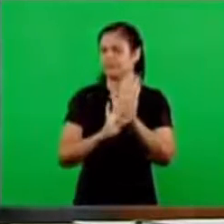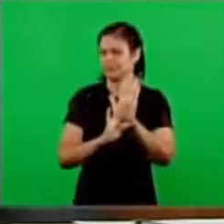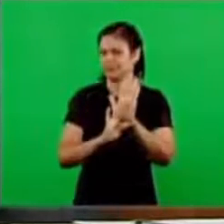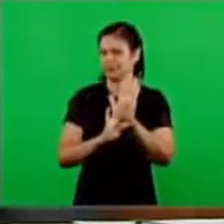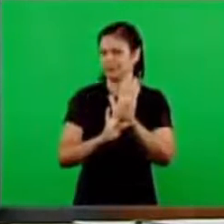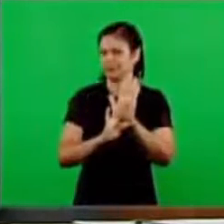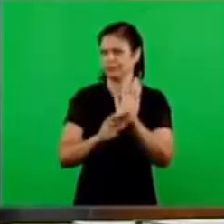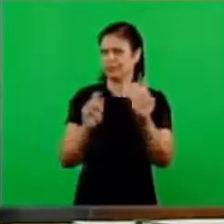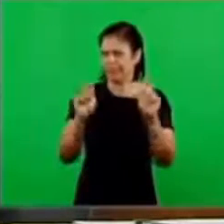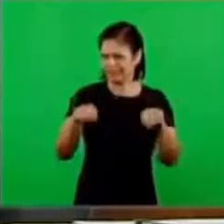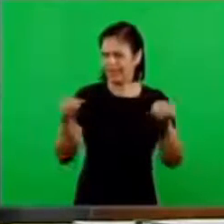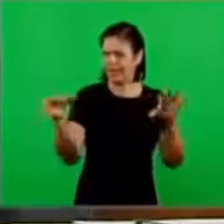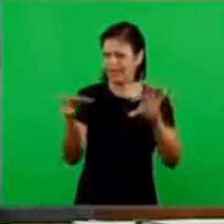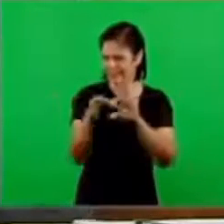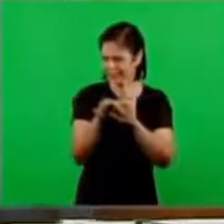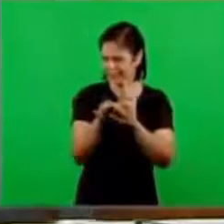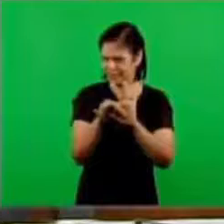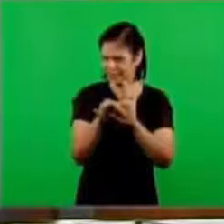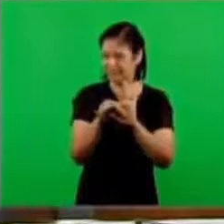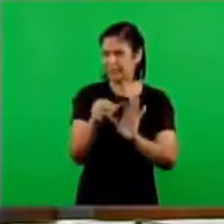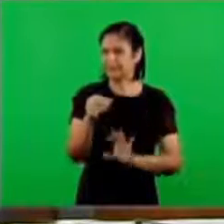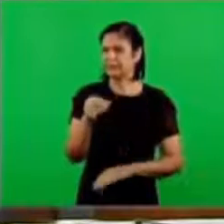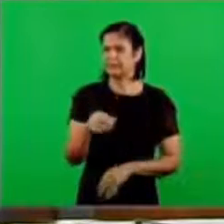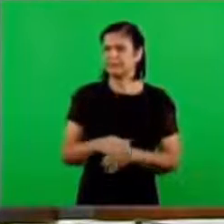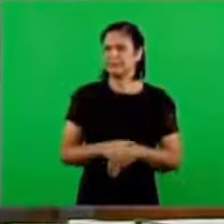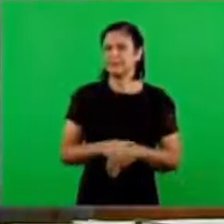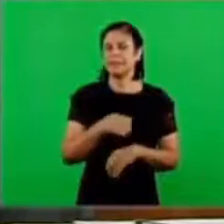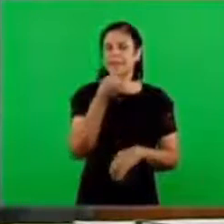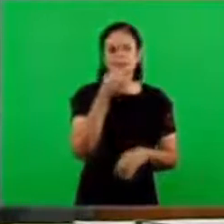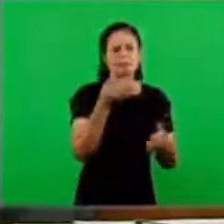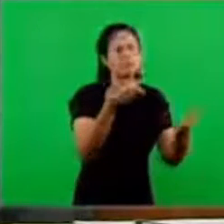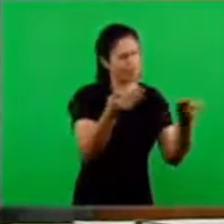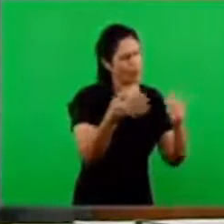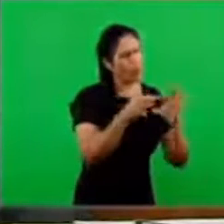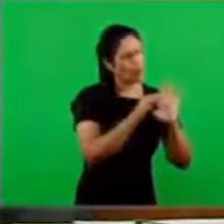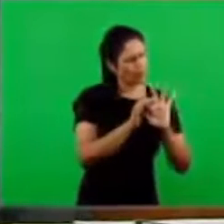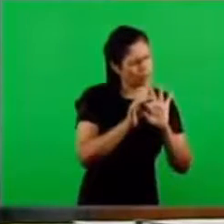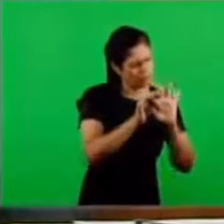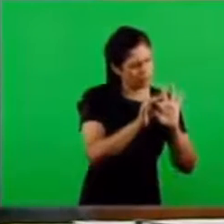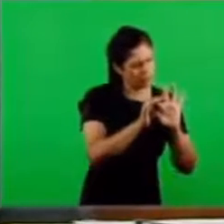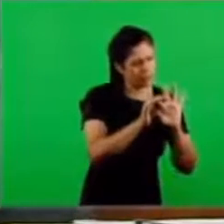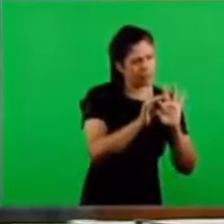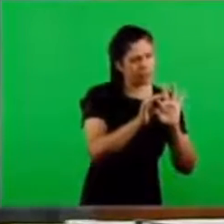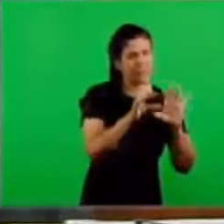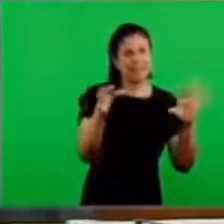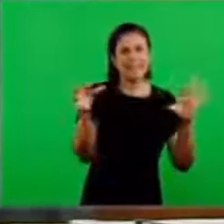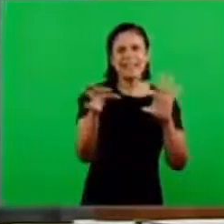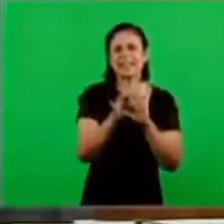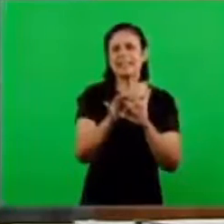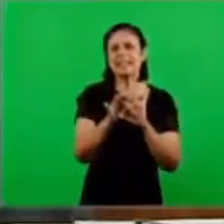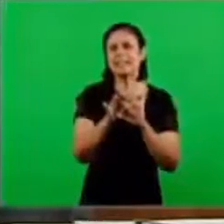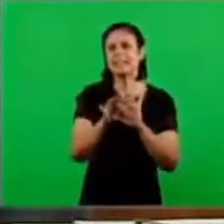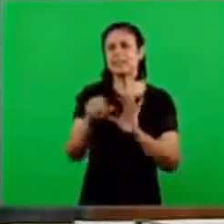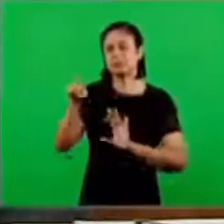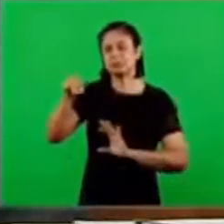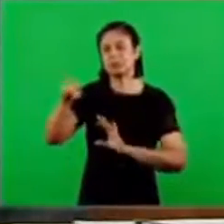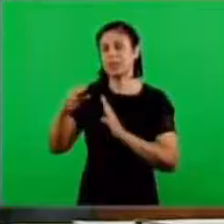and mention a biblical text. Associate the invitation to the